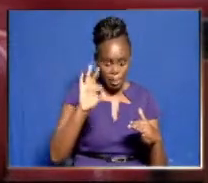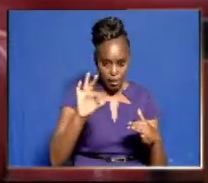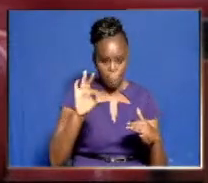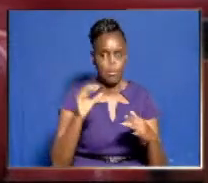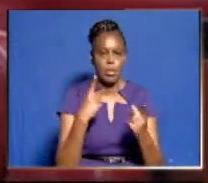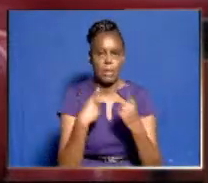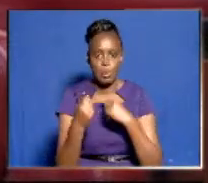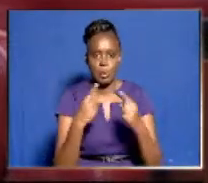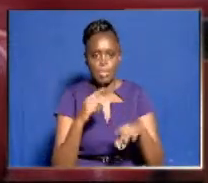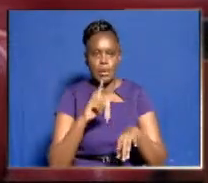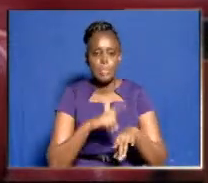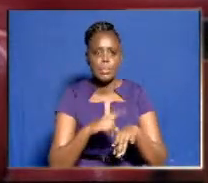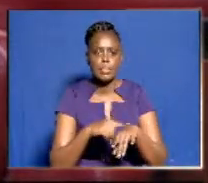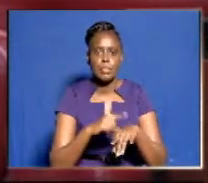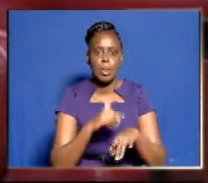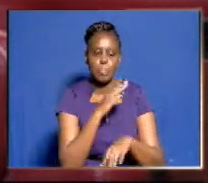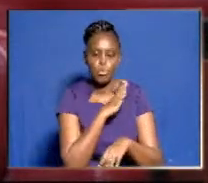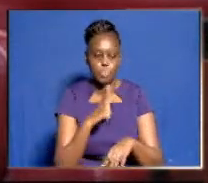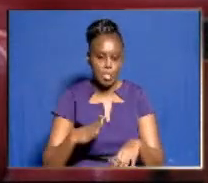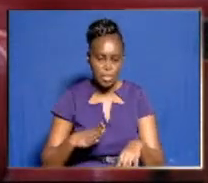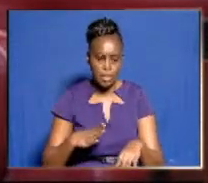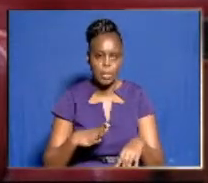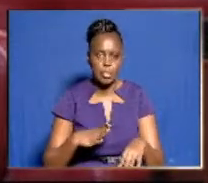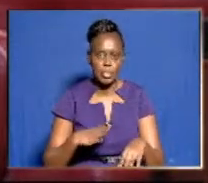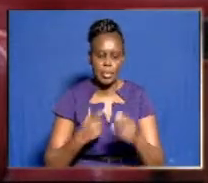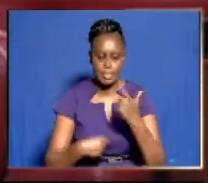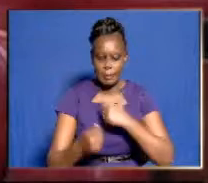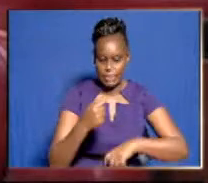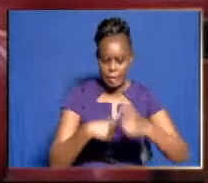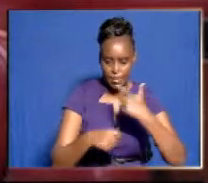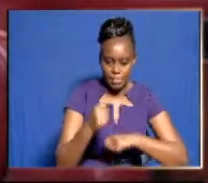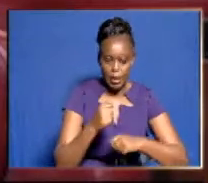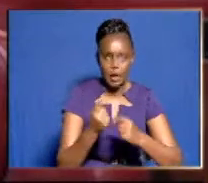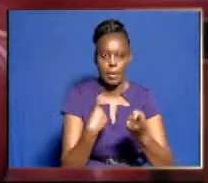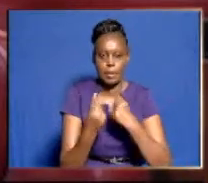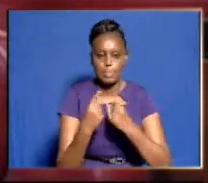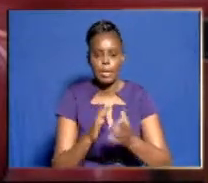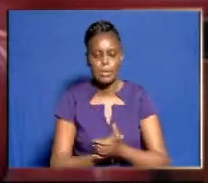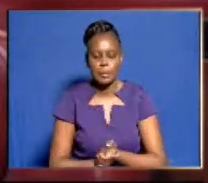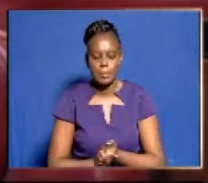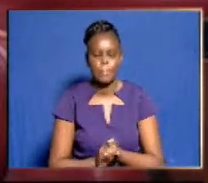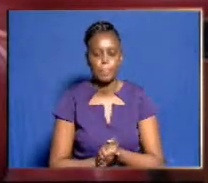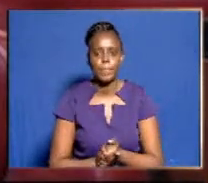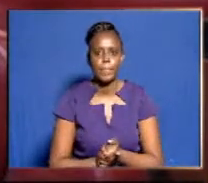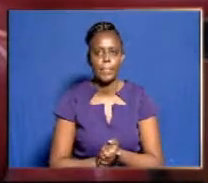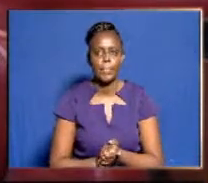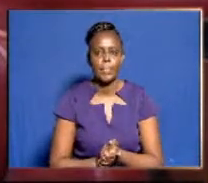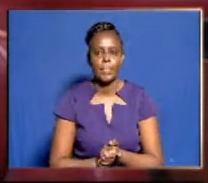discussing also when we come to the Committee of Supply. Honorable Speaker,